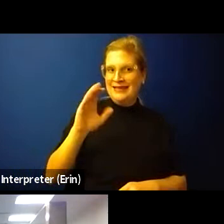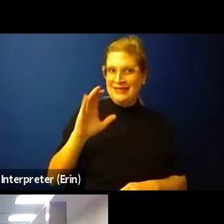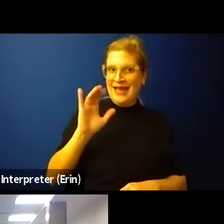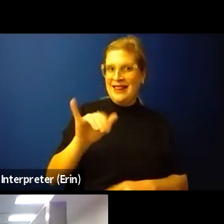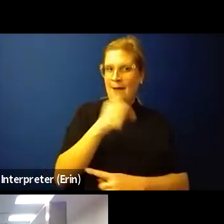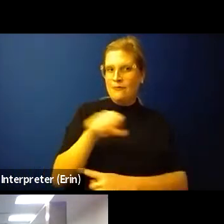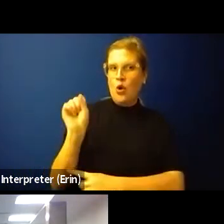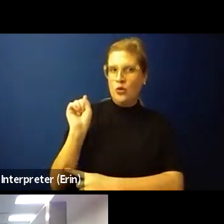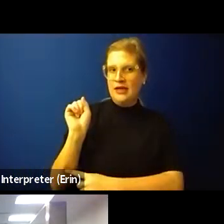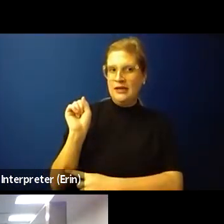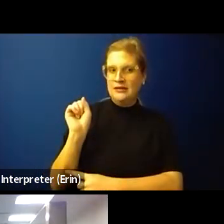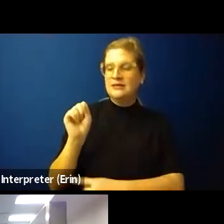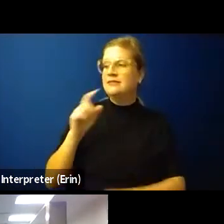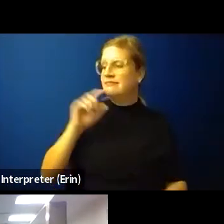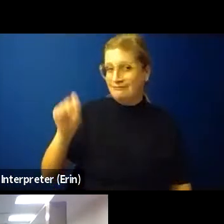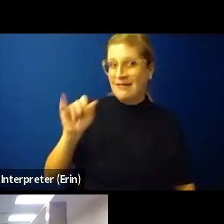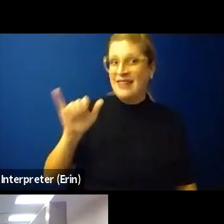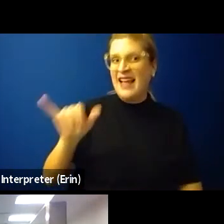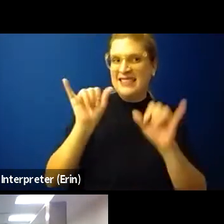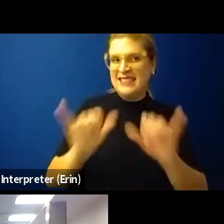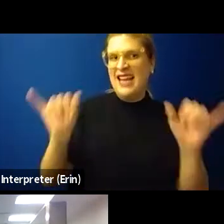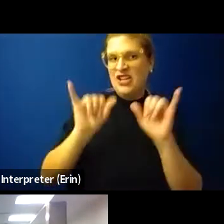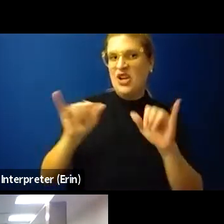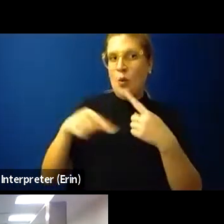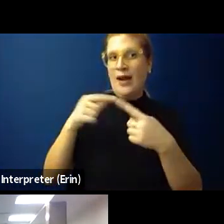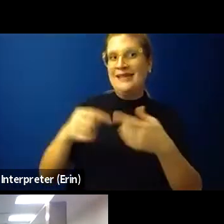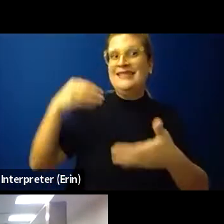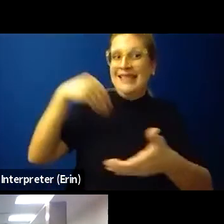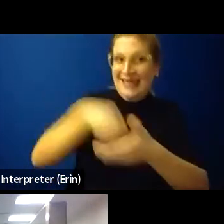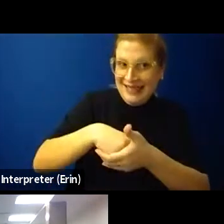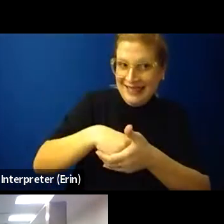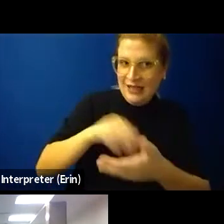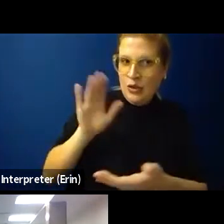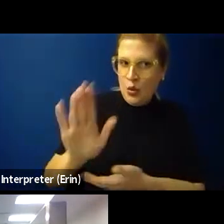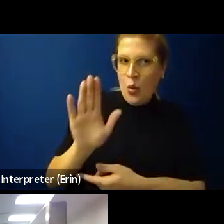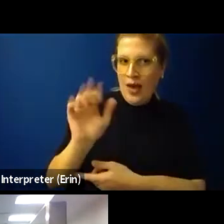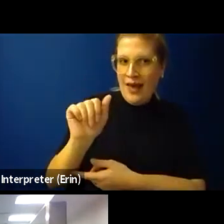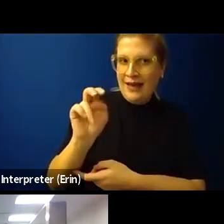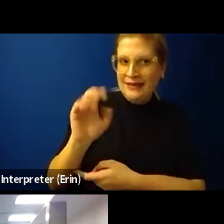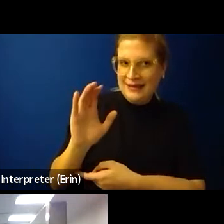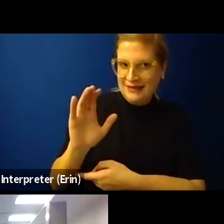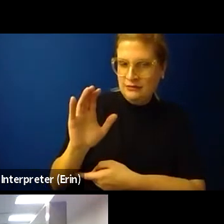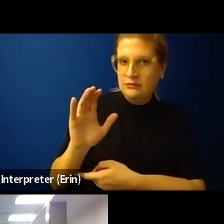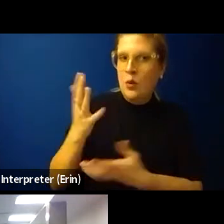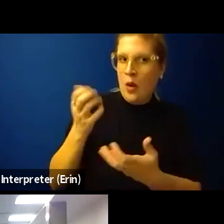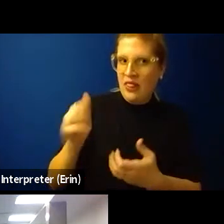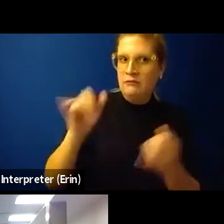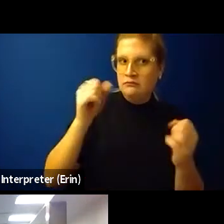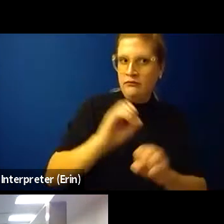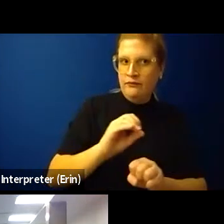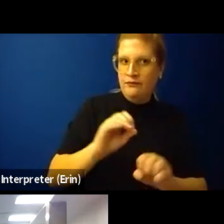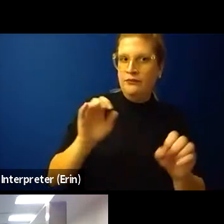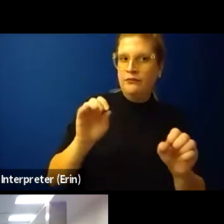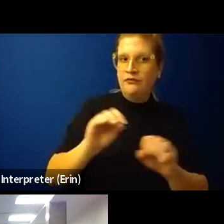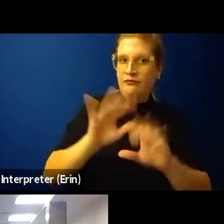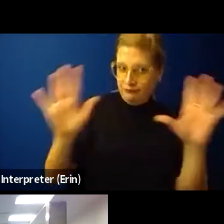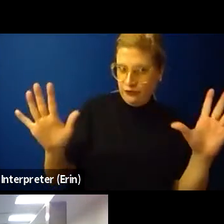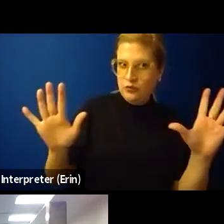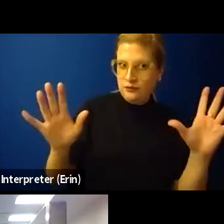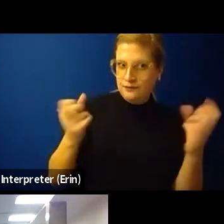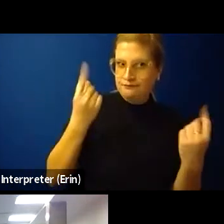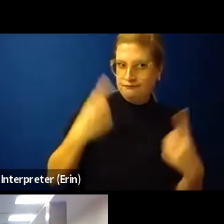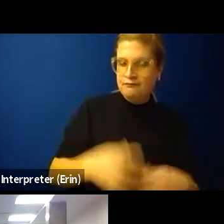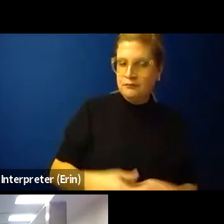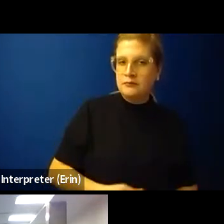really standard when it's in your ANC. Mm-hmm. Mm-hmm. Okay, just to get that understanding. But we also, we need to do that anyway